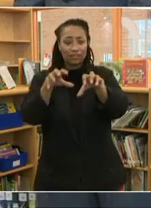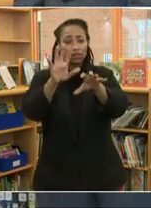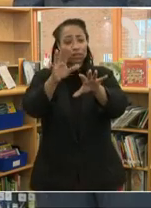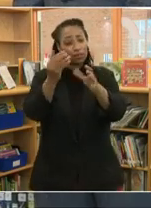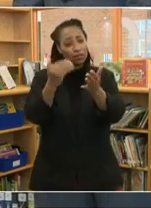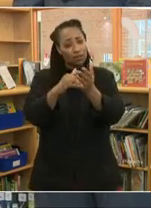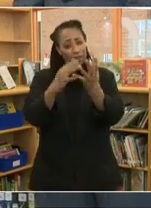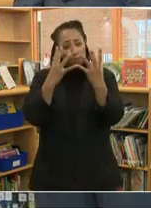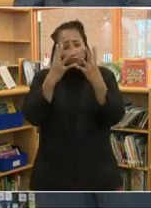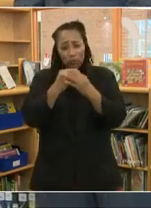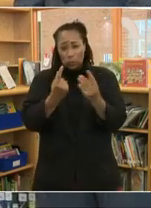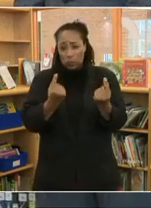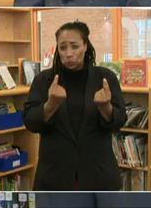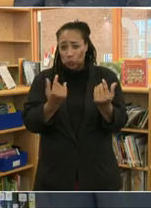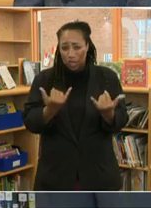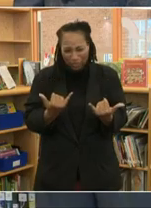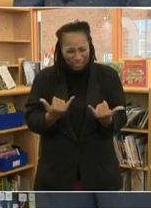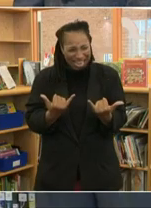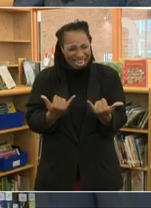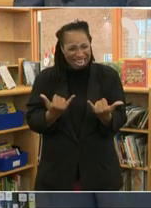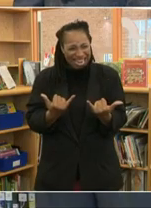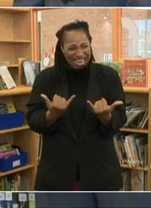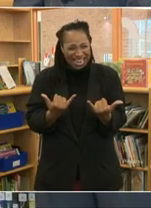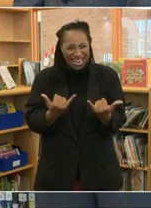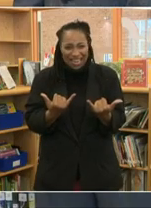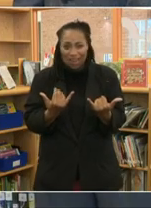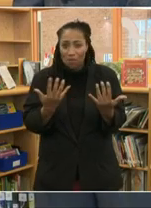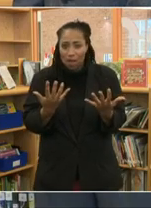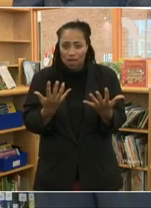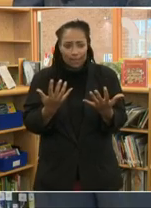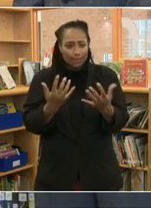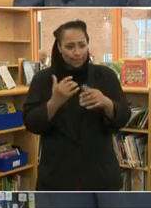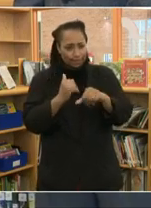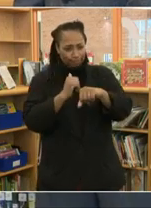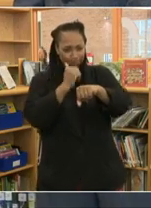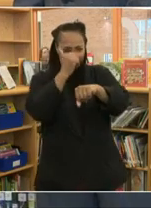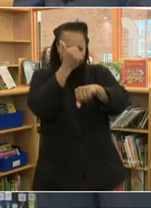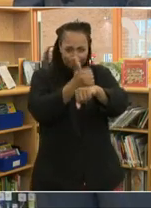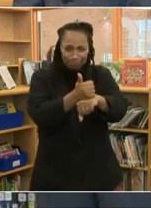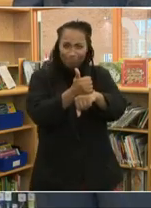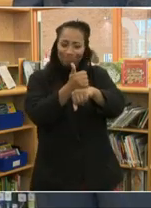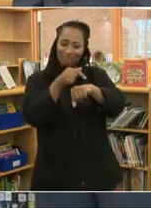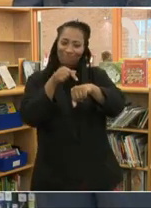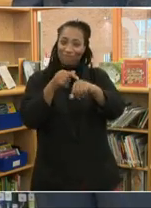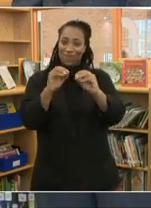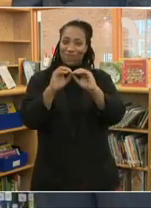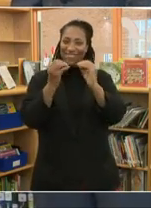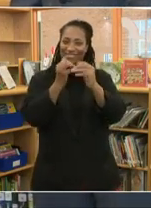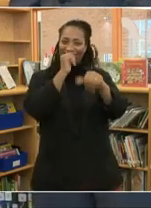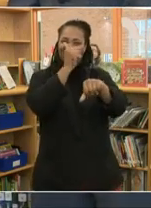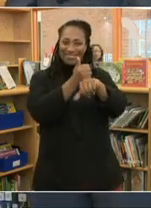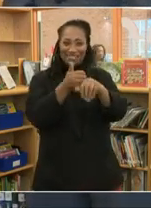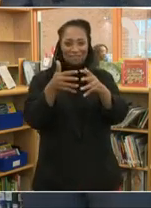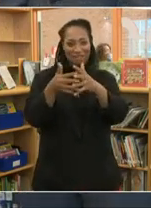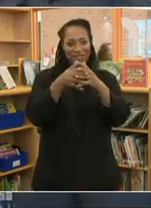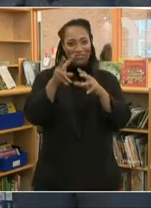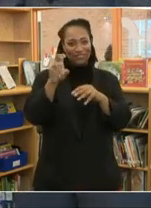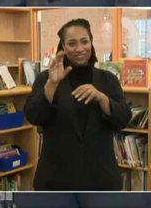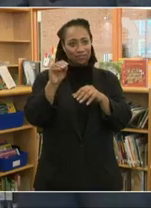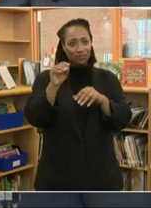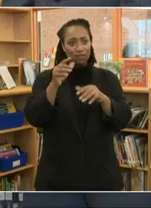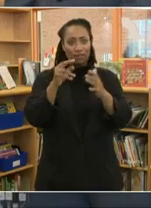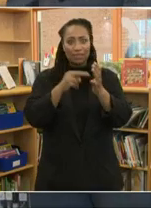here today is that we were able to establish official America 250 commissions in all 56 parts of our country, the